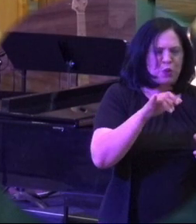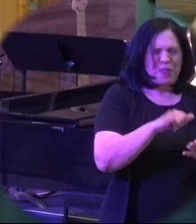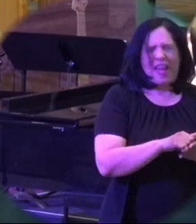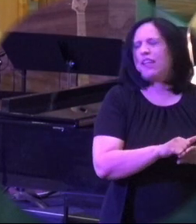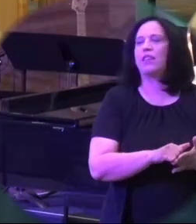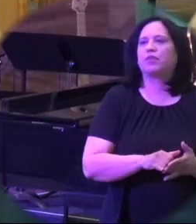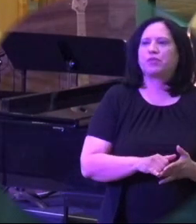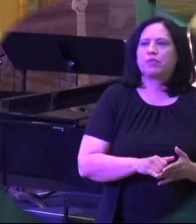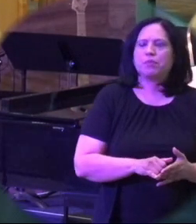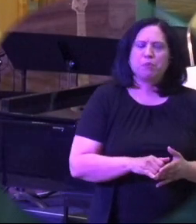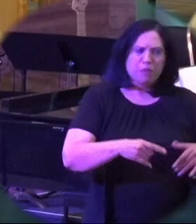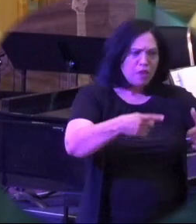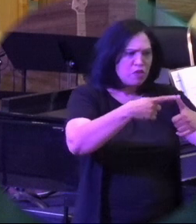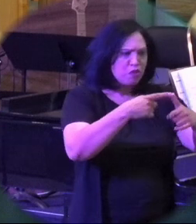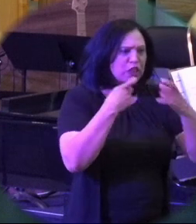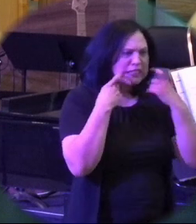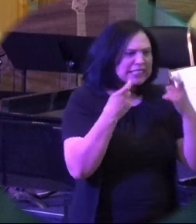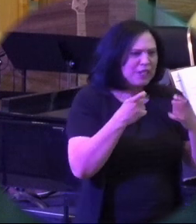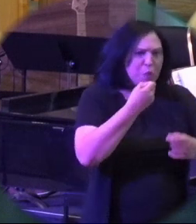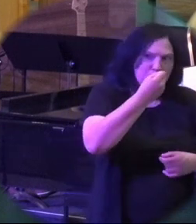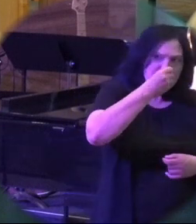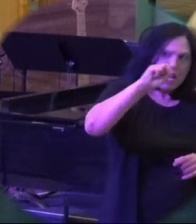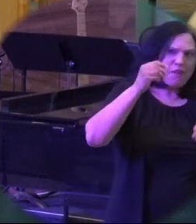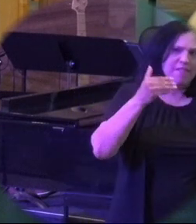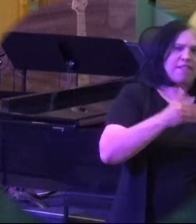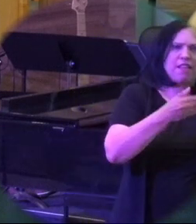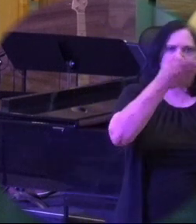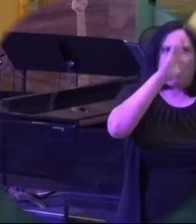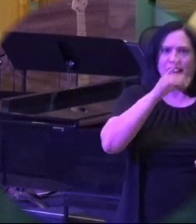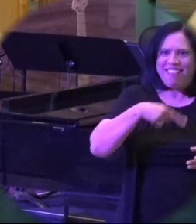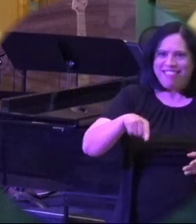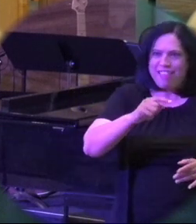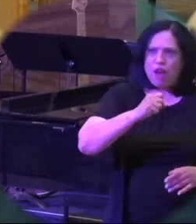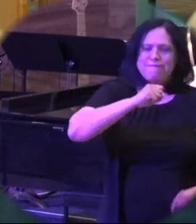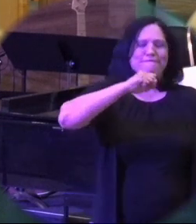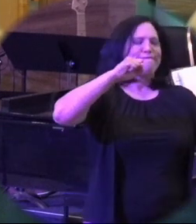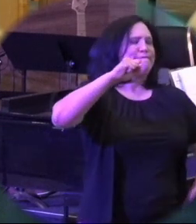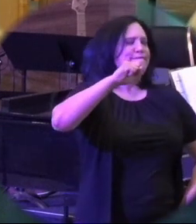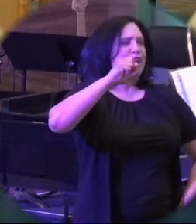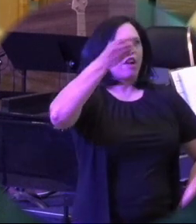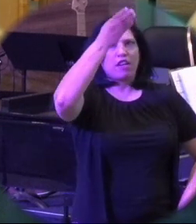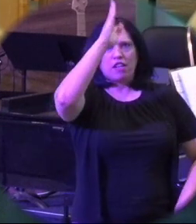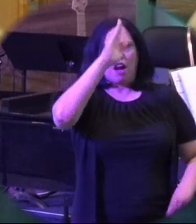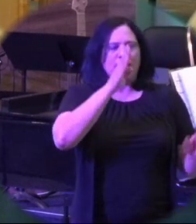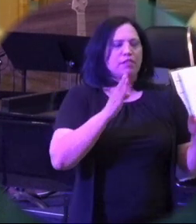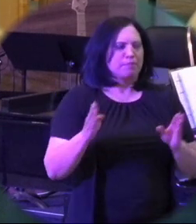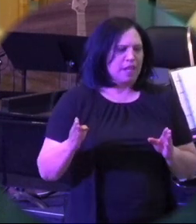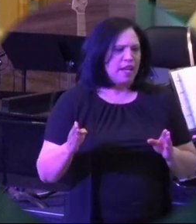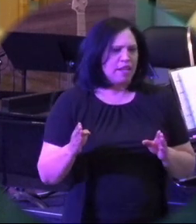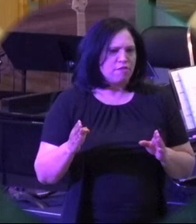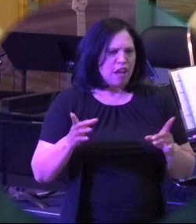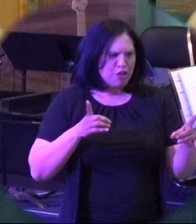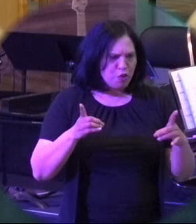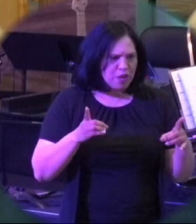was rebellion against God. They were defying God's directions. Here's what they were saying. Come, let us build ourselves a city